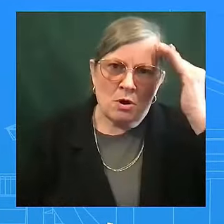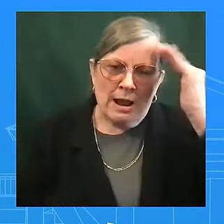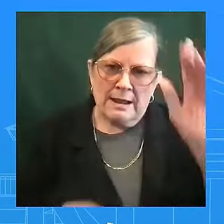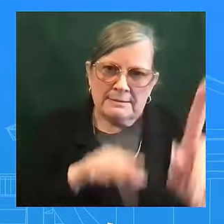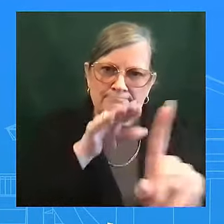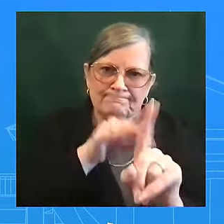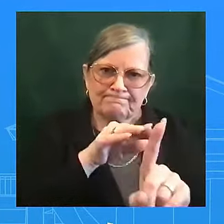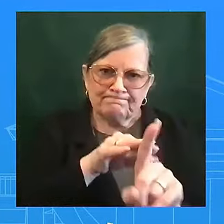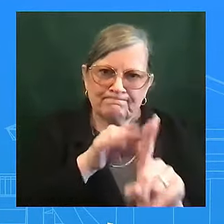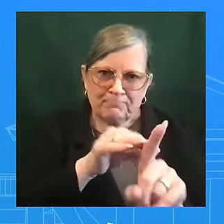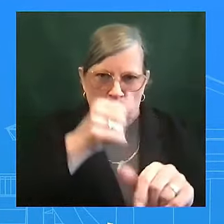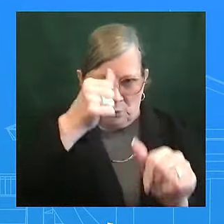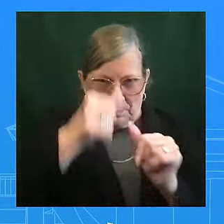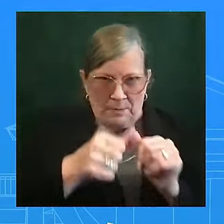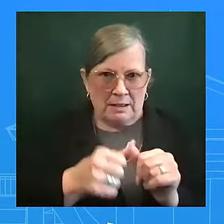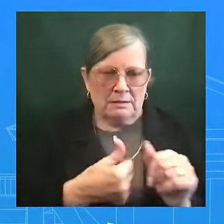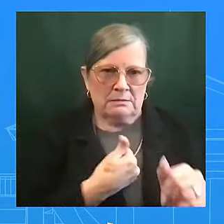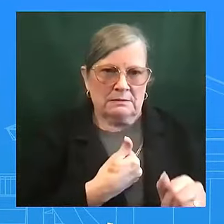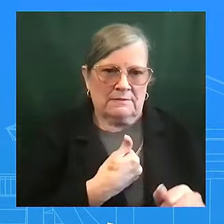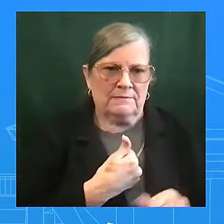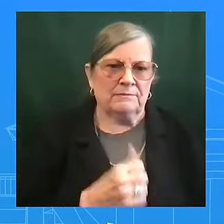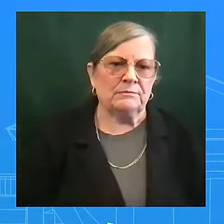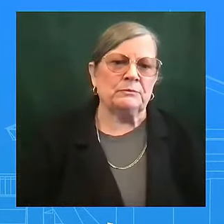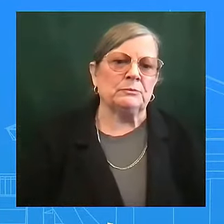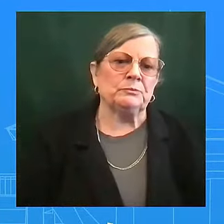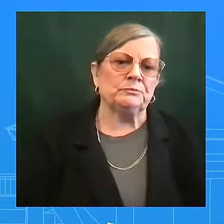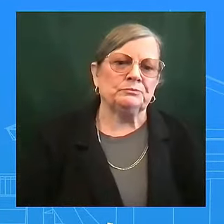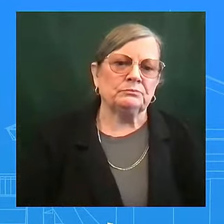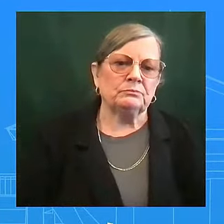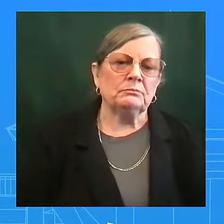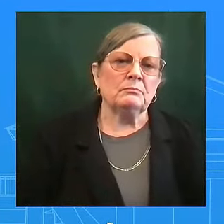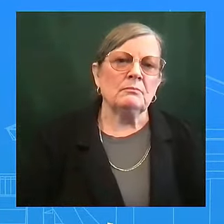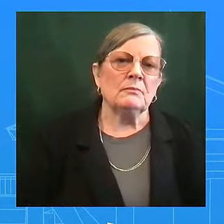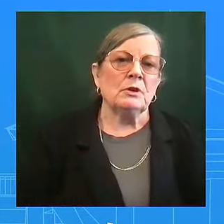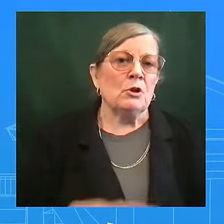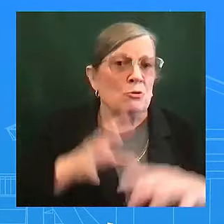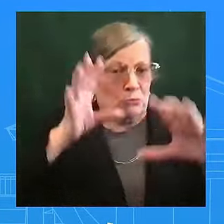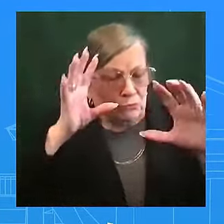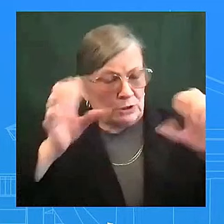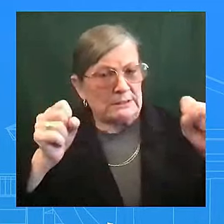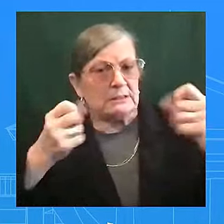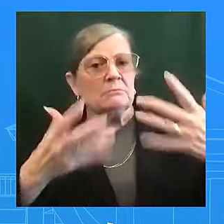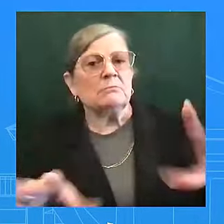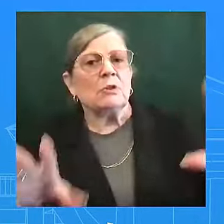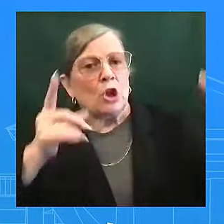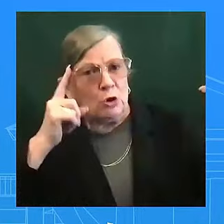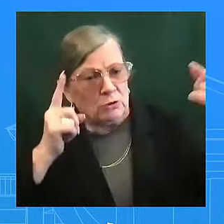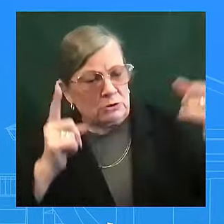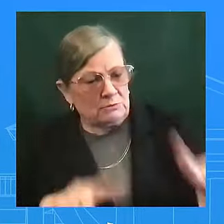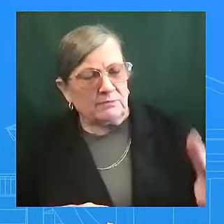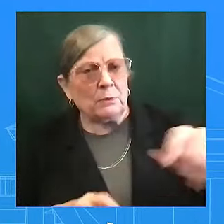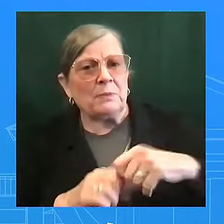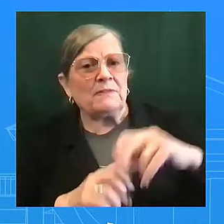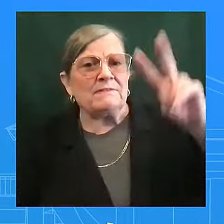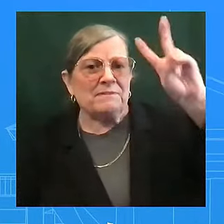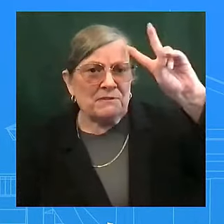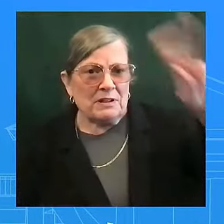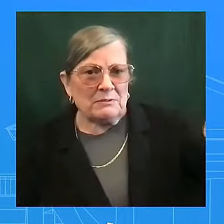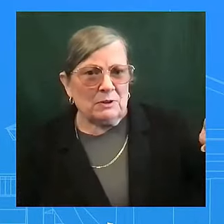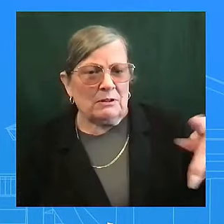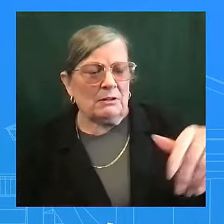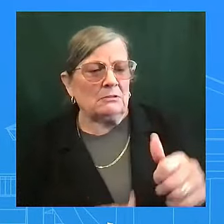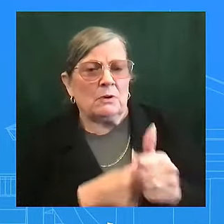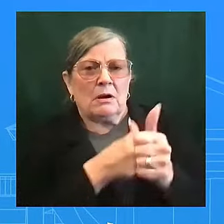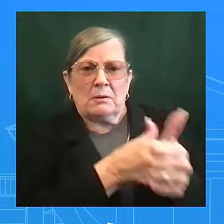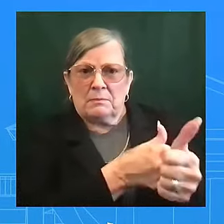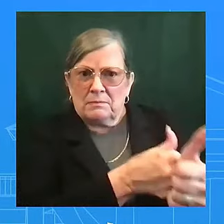And the president certainly agrees with her. He agrees with her, you know, her leadership, her policy decisions. He agrees with